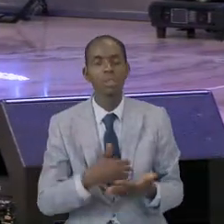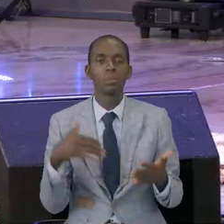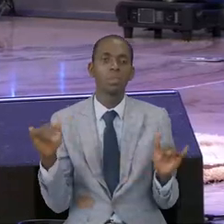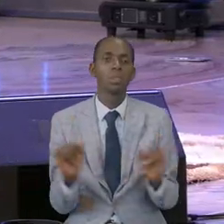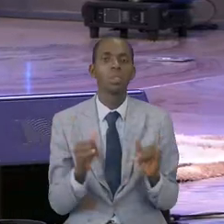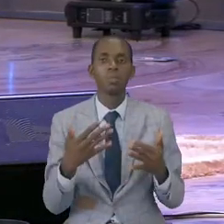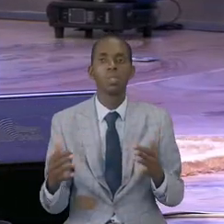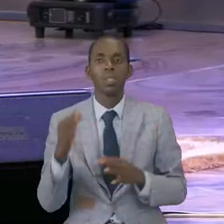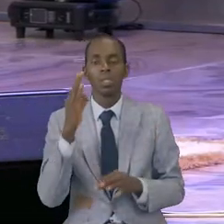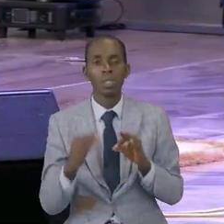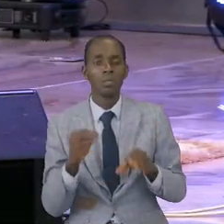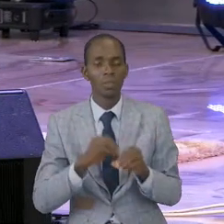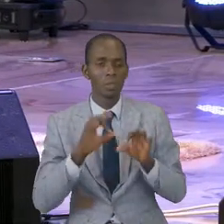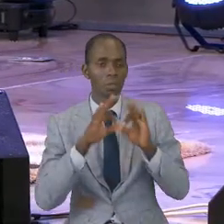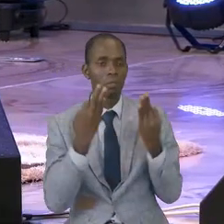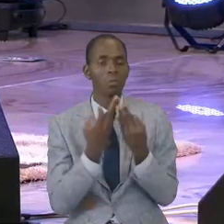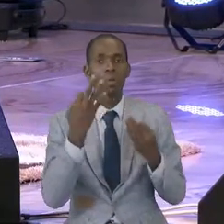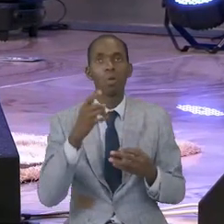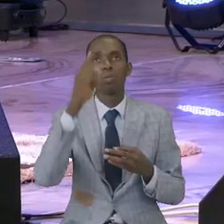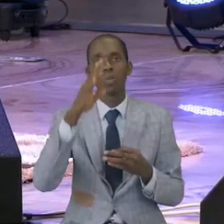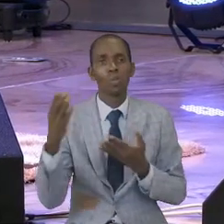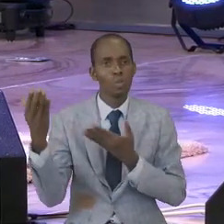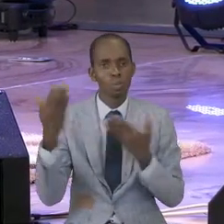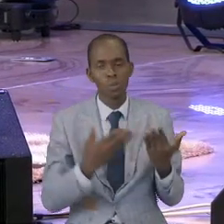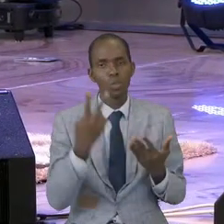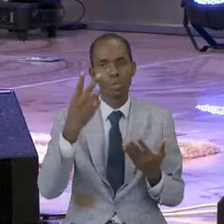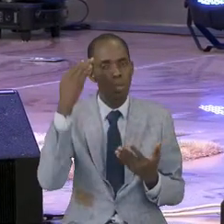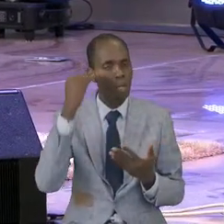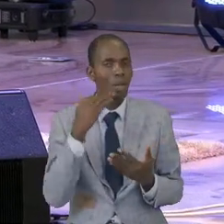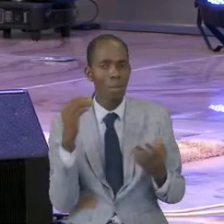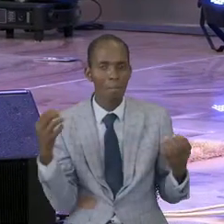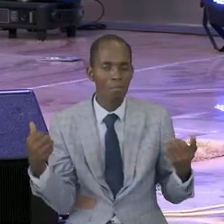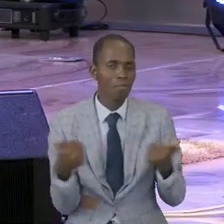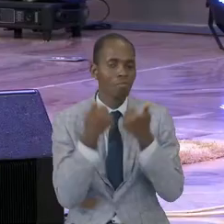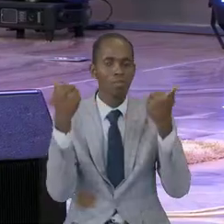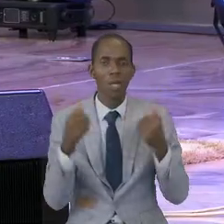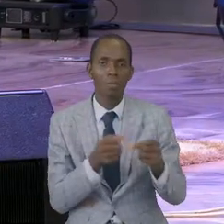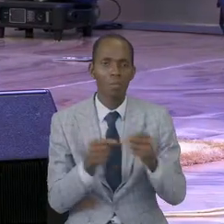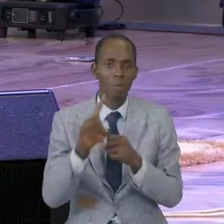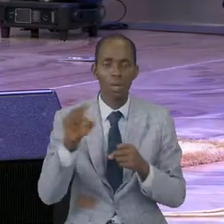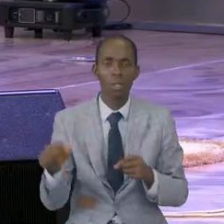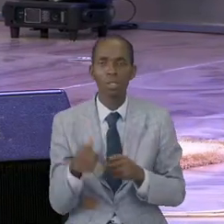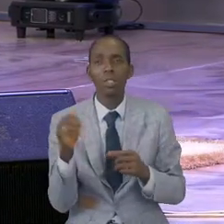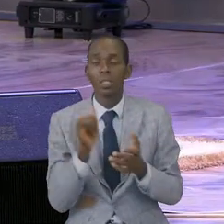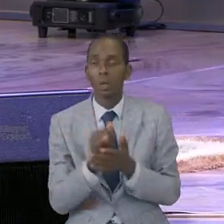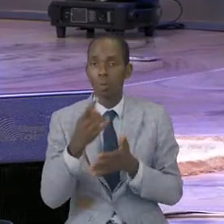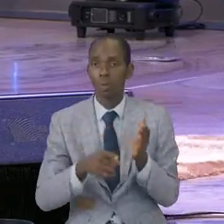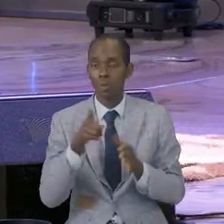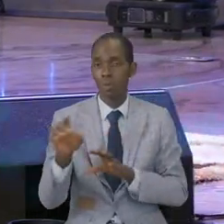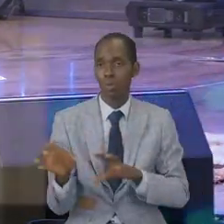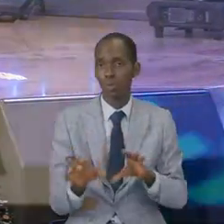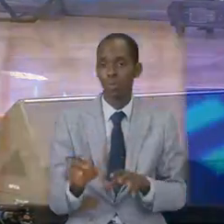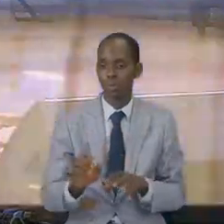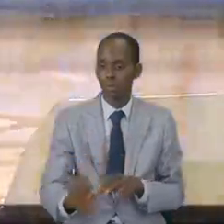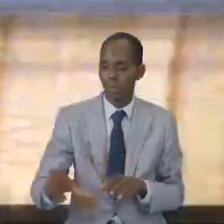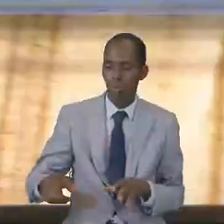the family of God, then in your own family, because that's what you are sowing, that's what you are going to reap. They'll